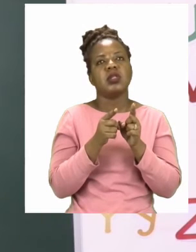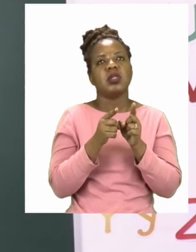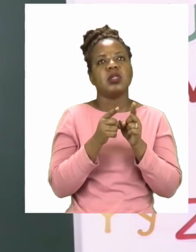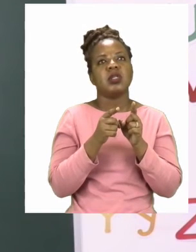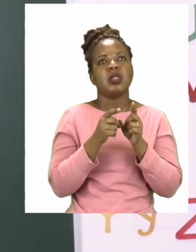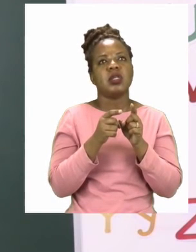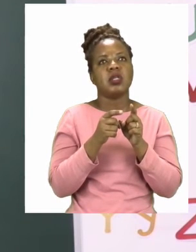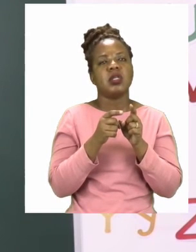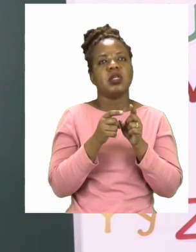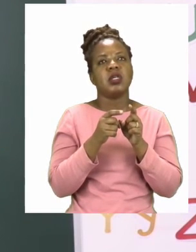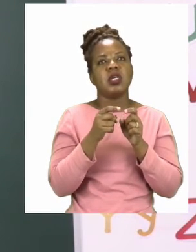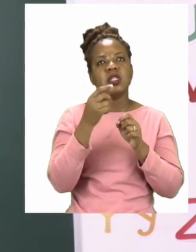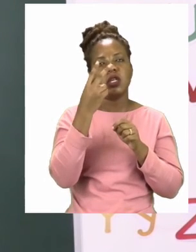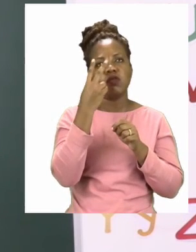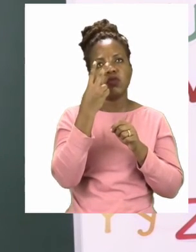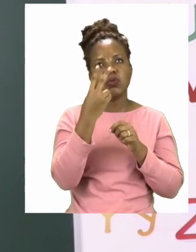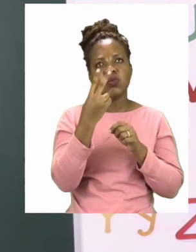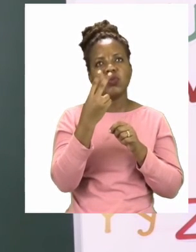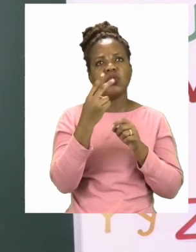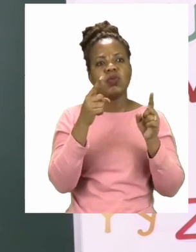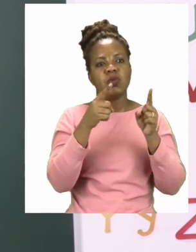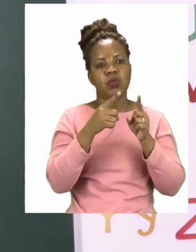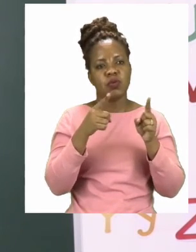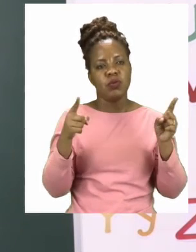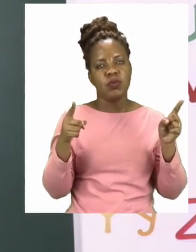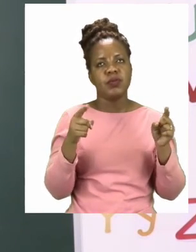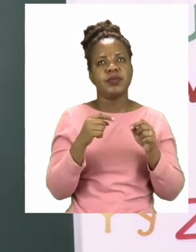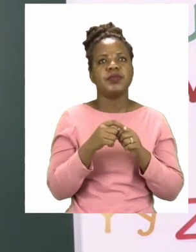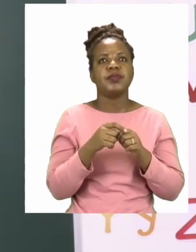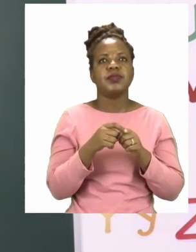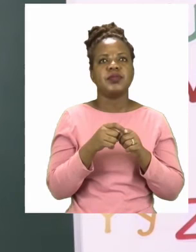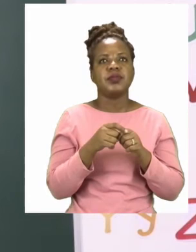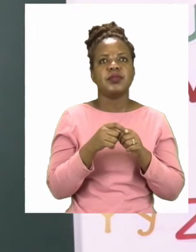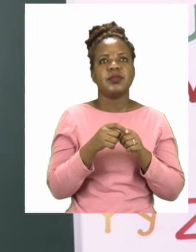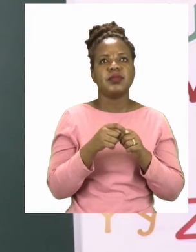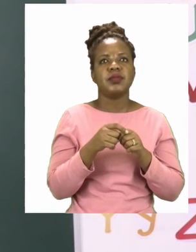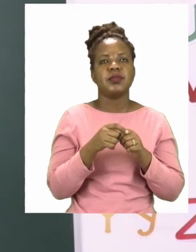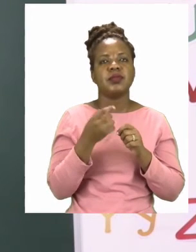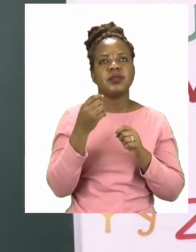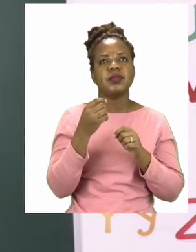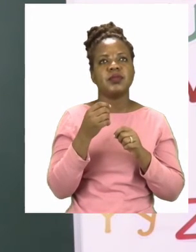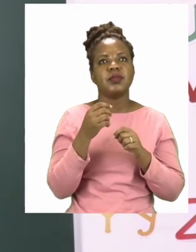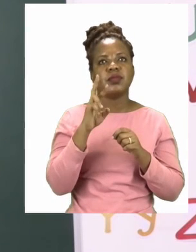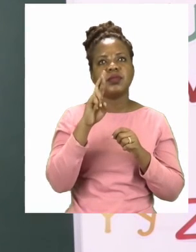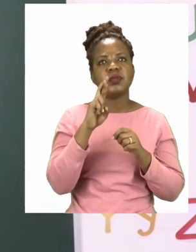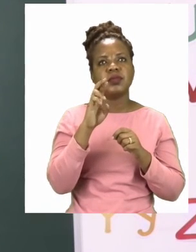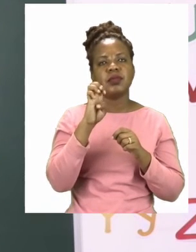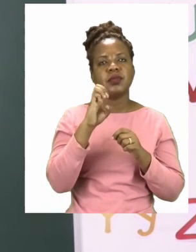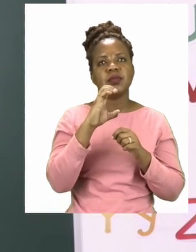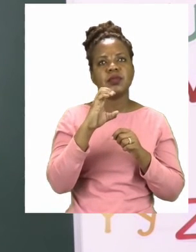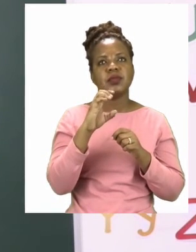rectangle has 4 corners. 1, 2, 3, 4.